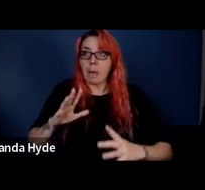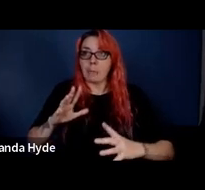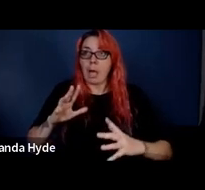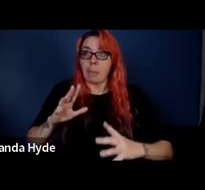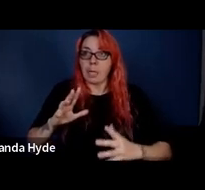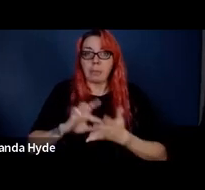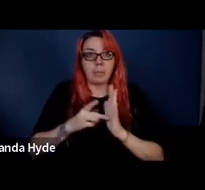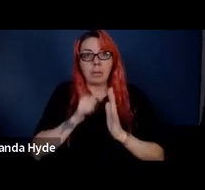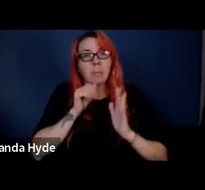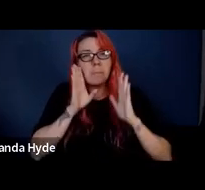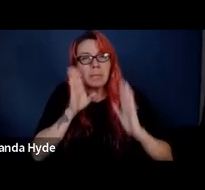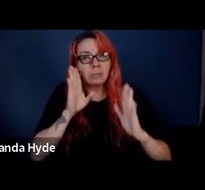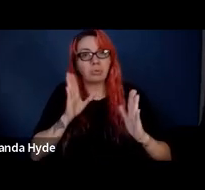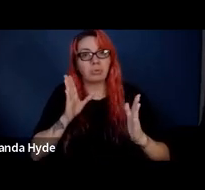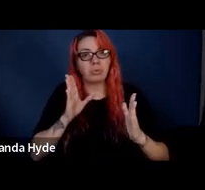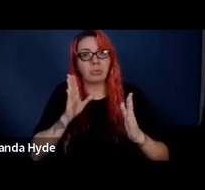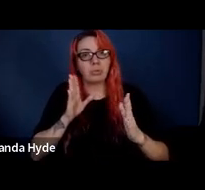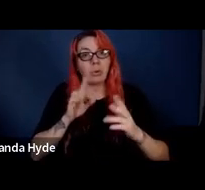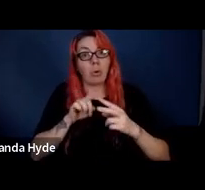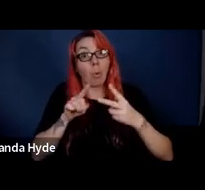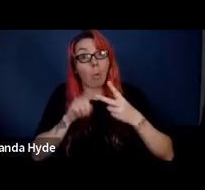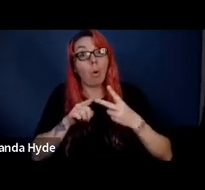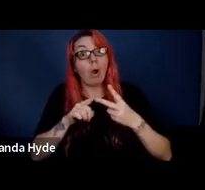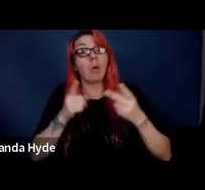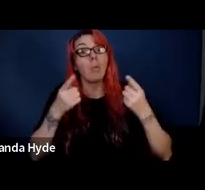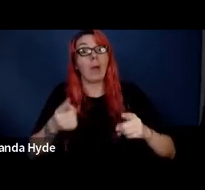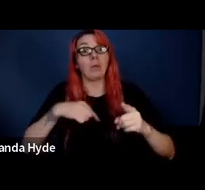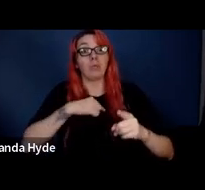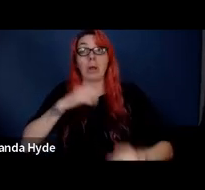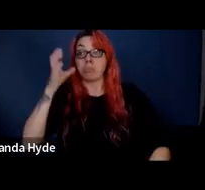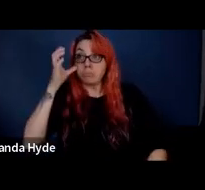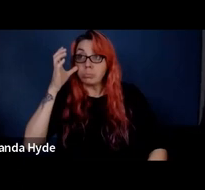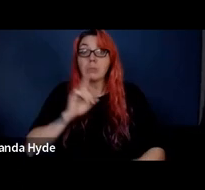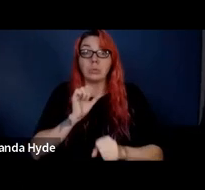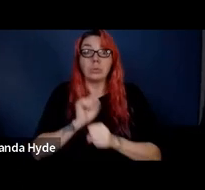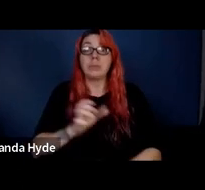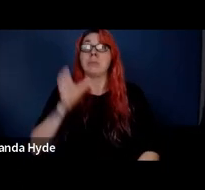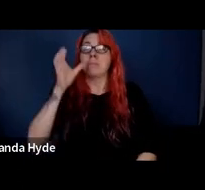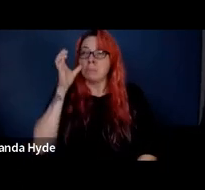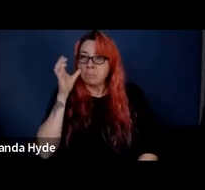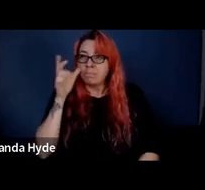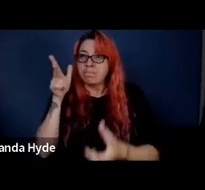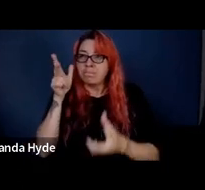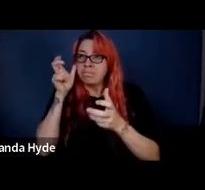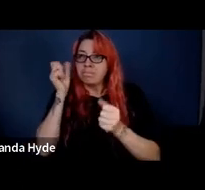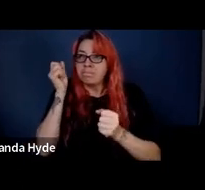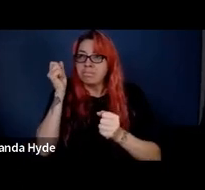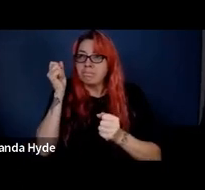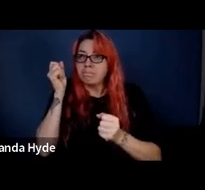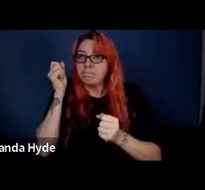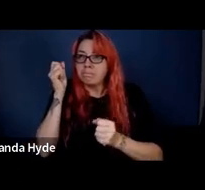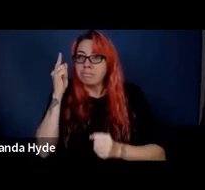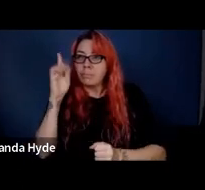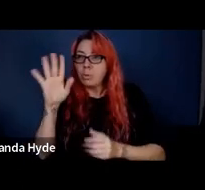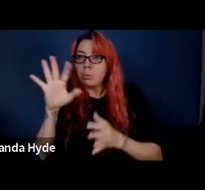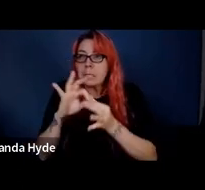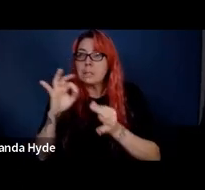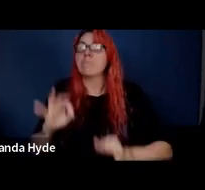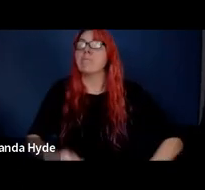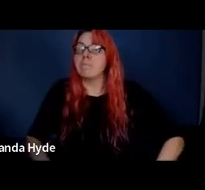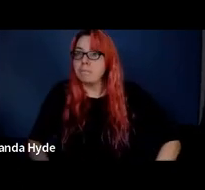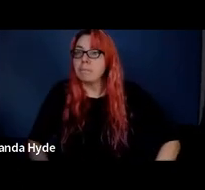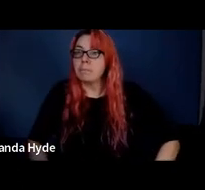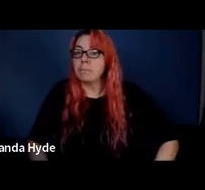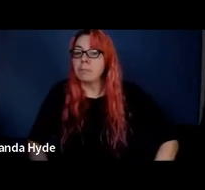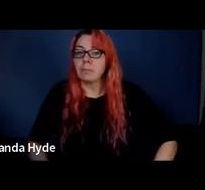I'm constructing in my, as they're talking or signing or however they're communicating with me, in my head, I'm creating and constructing my response.